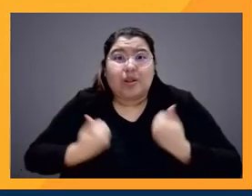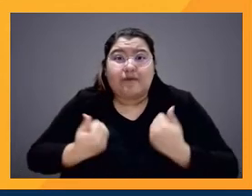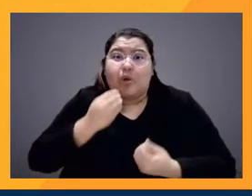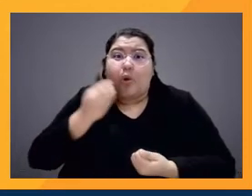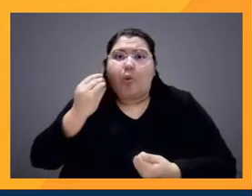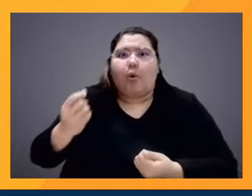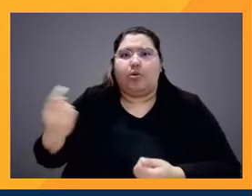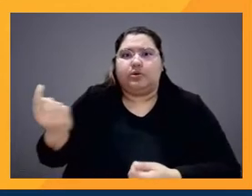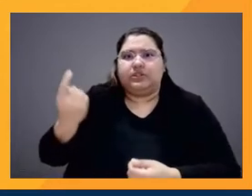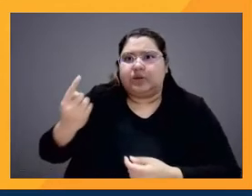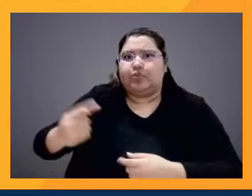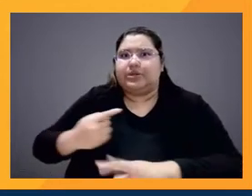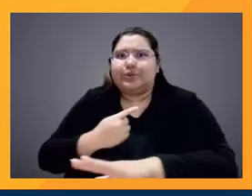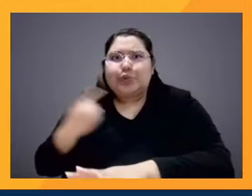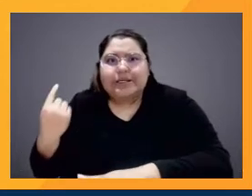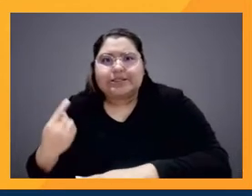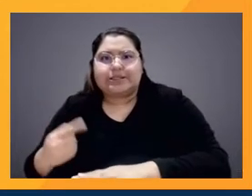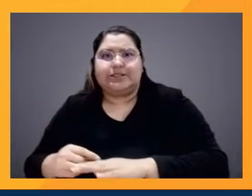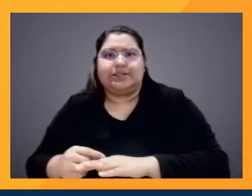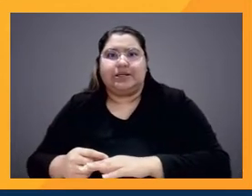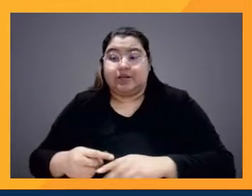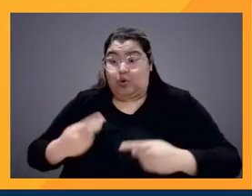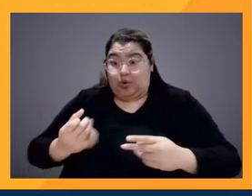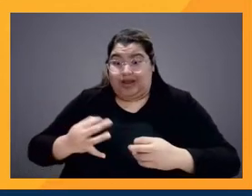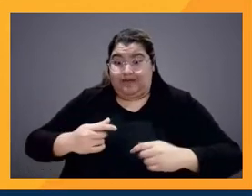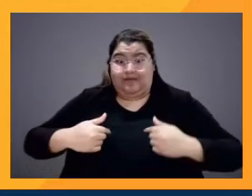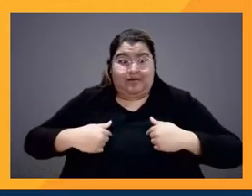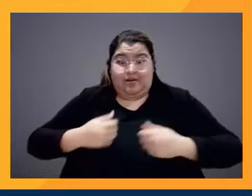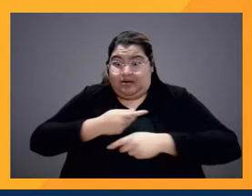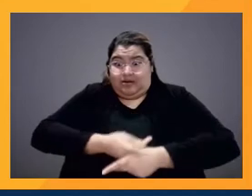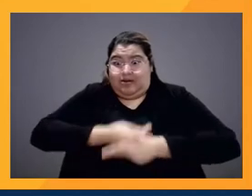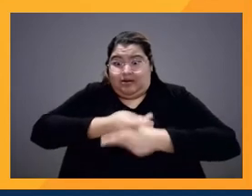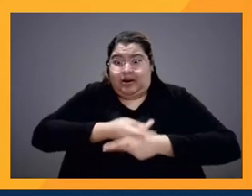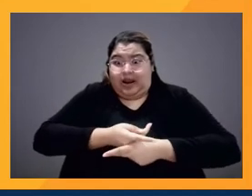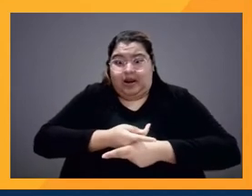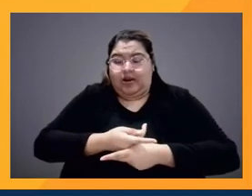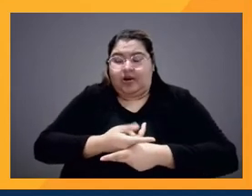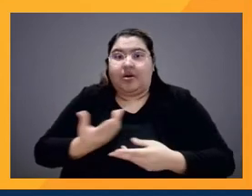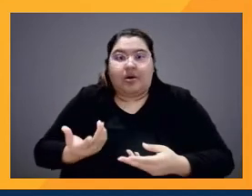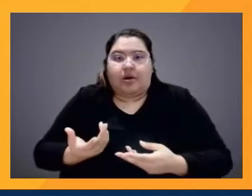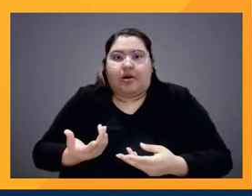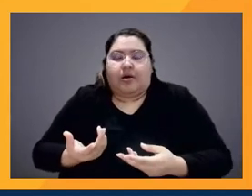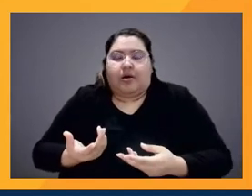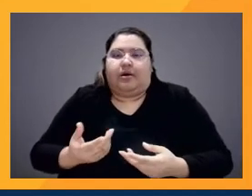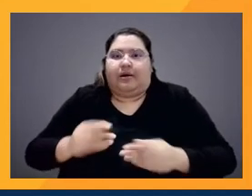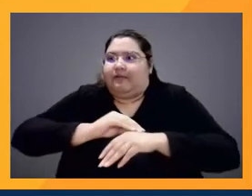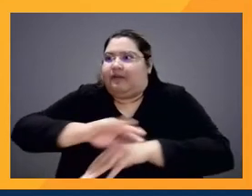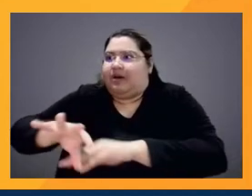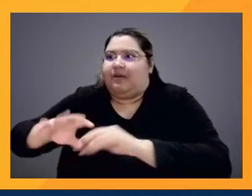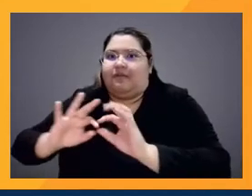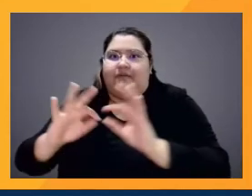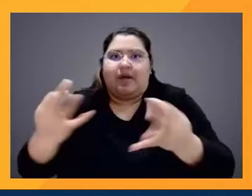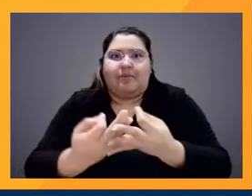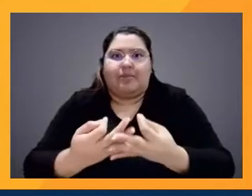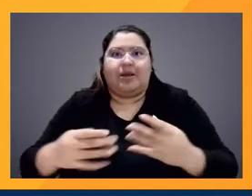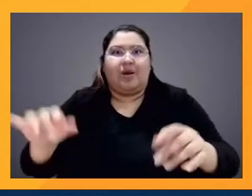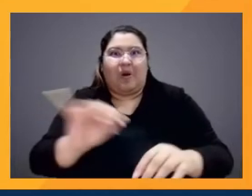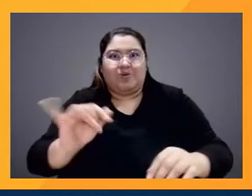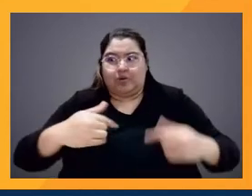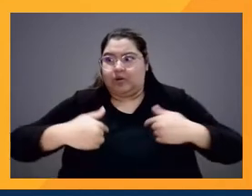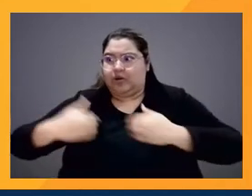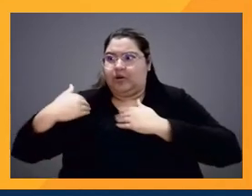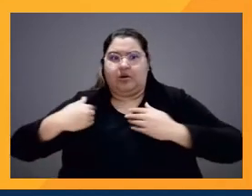we see caregiving as one of the barriers, especially for older workers. And we see it